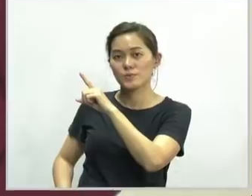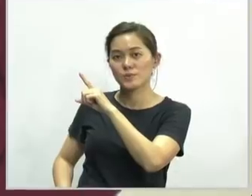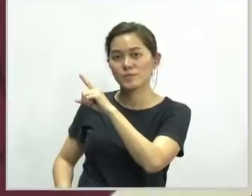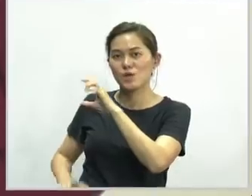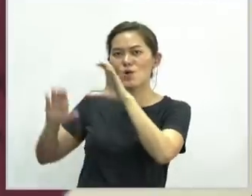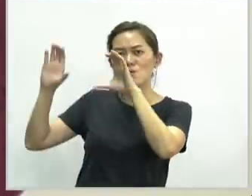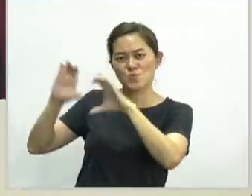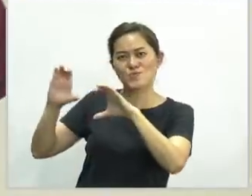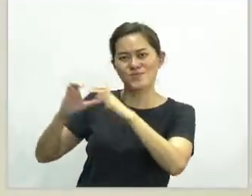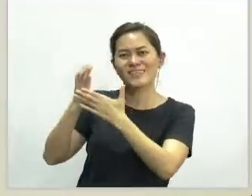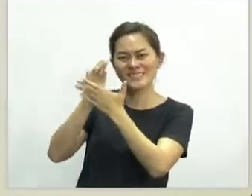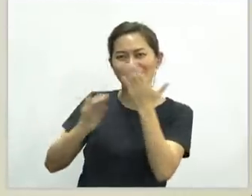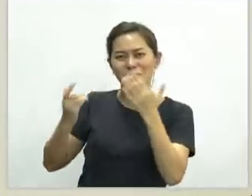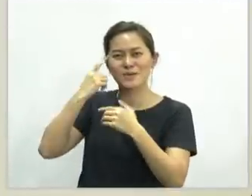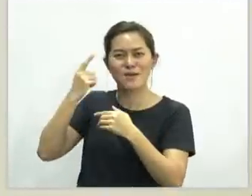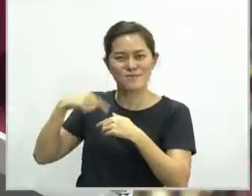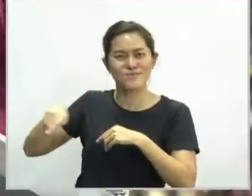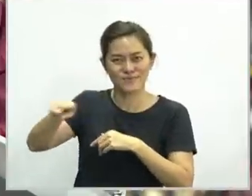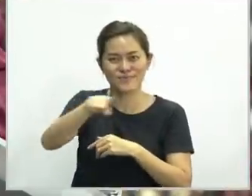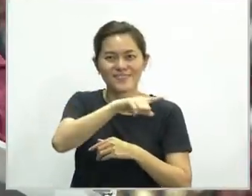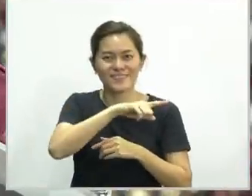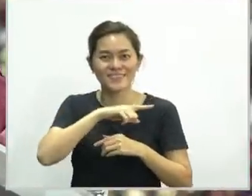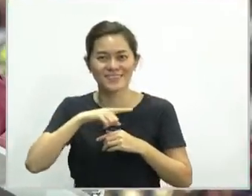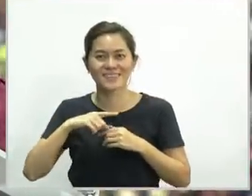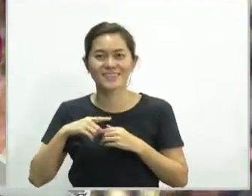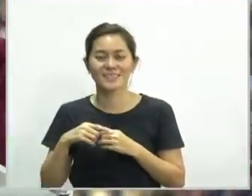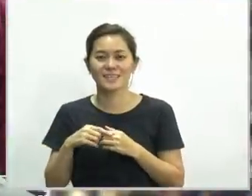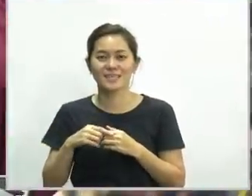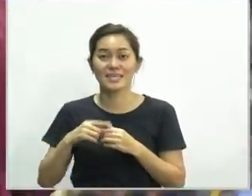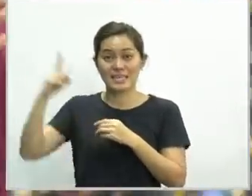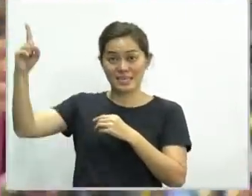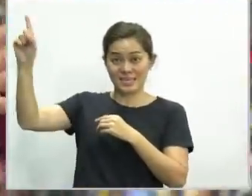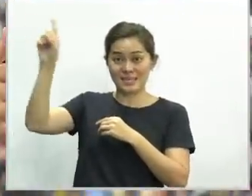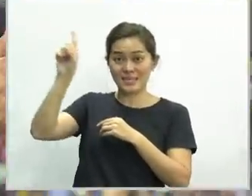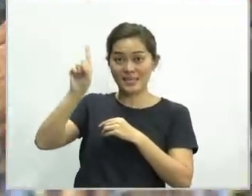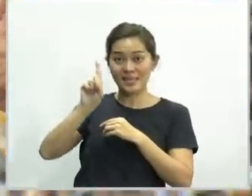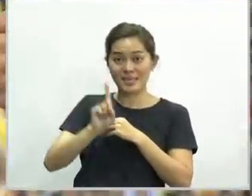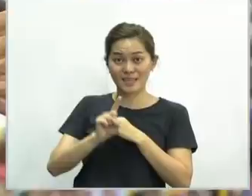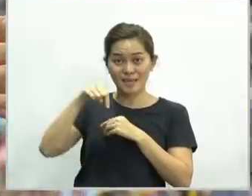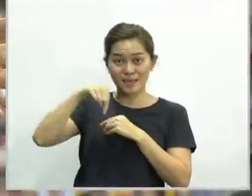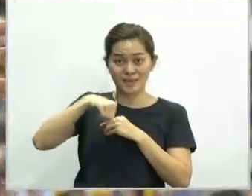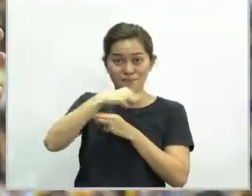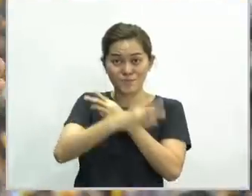did something for us. He came into the world